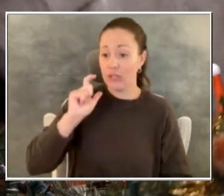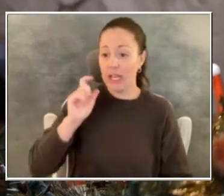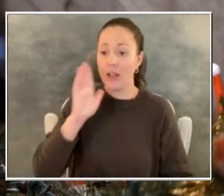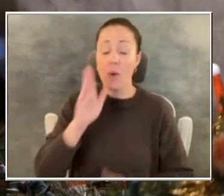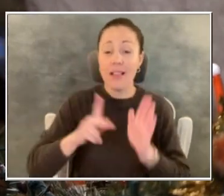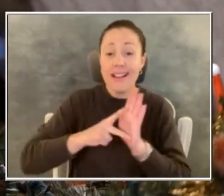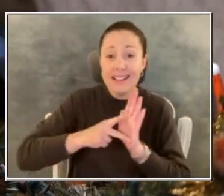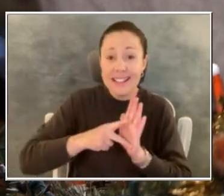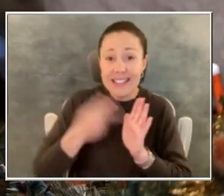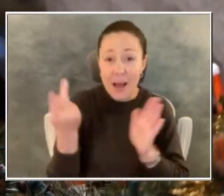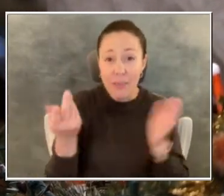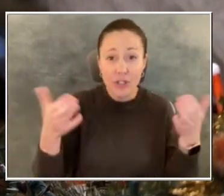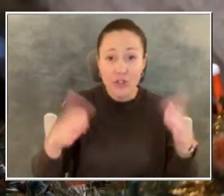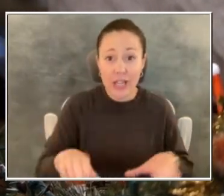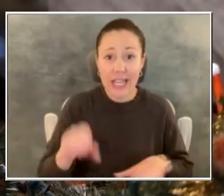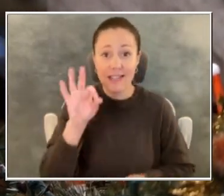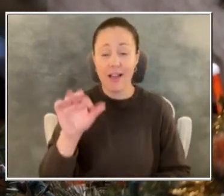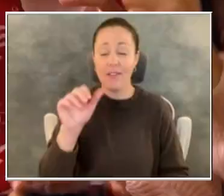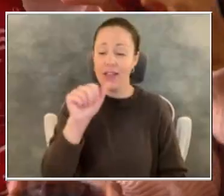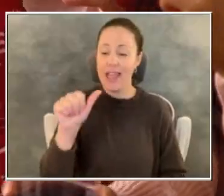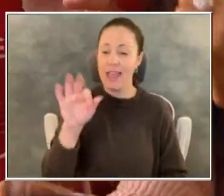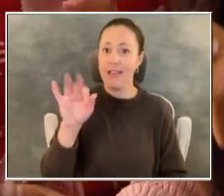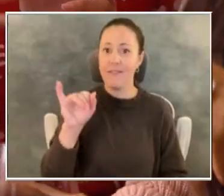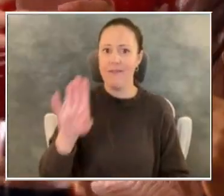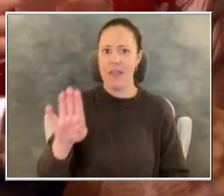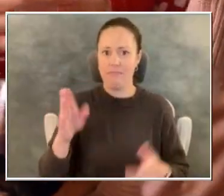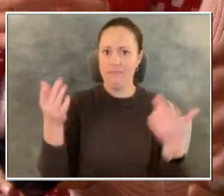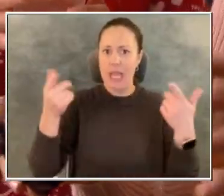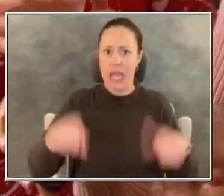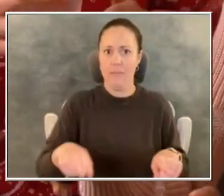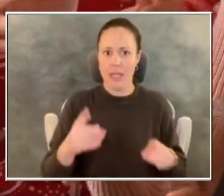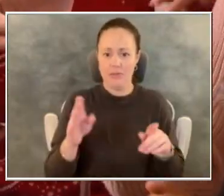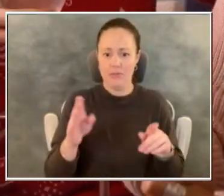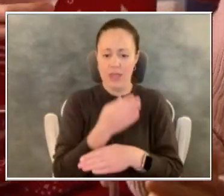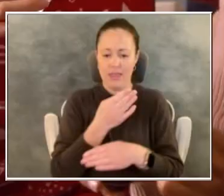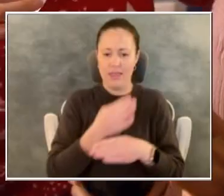4 hours. Is that for everyone?